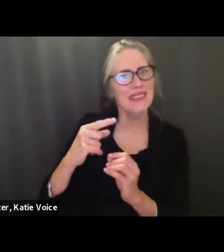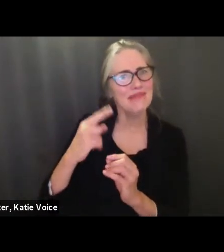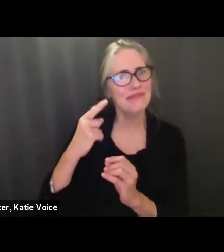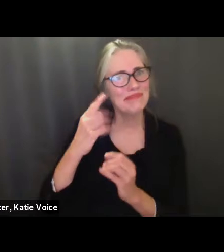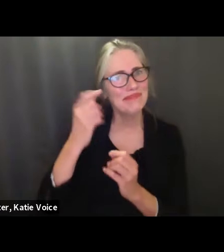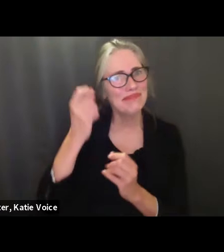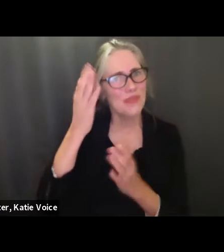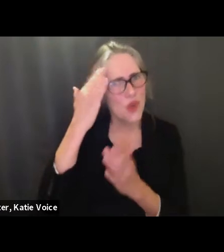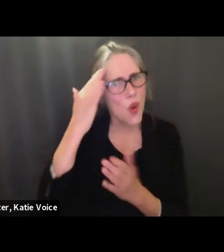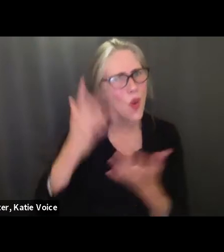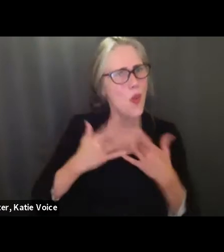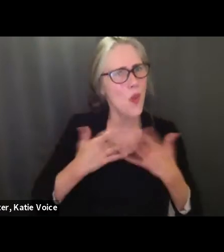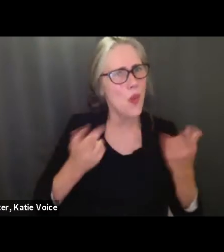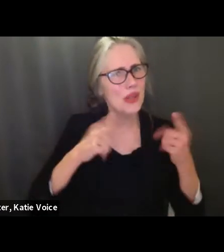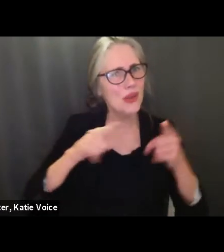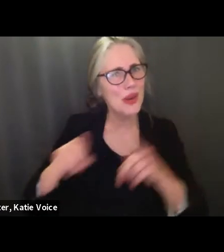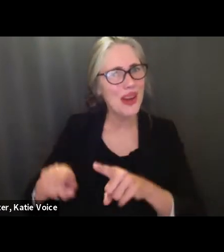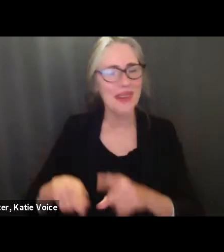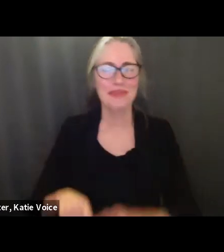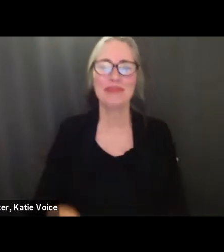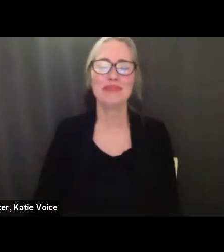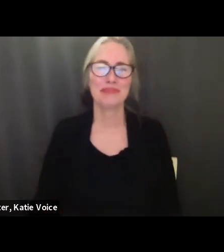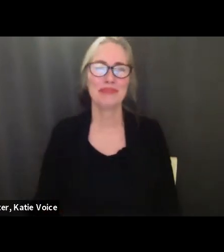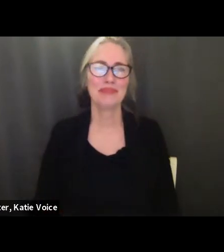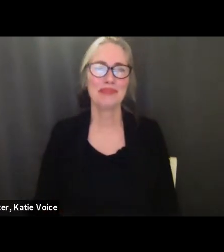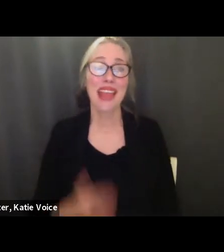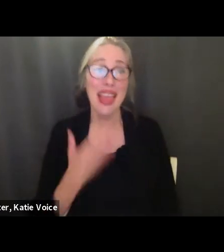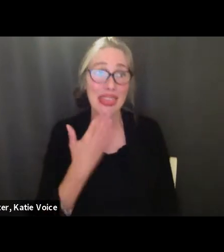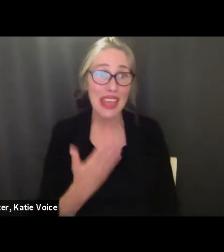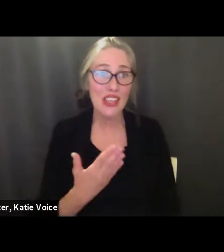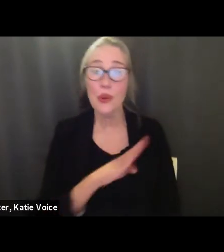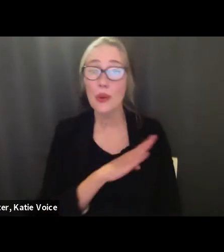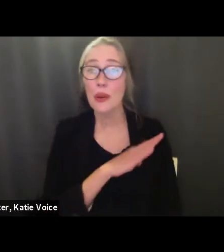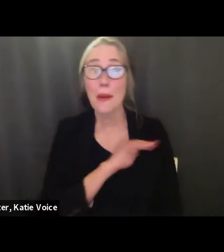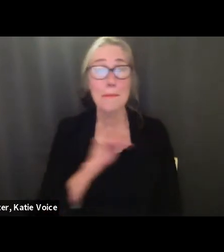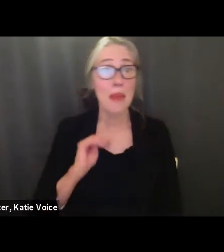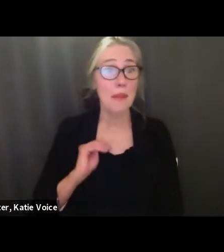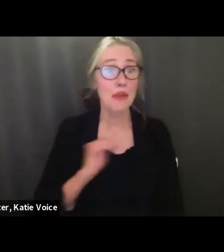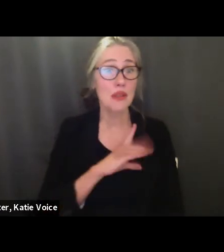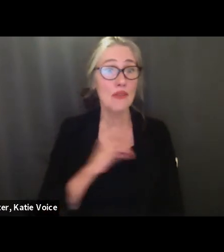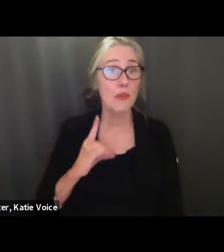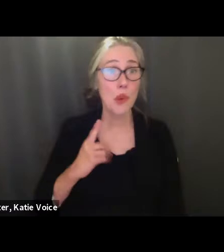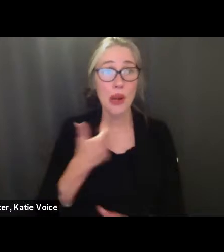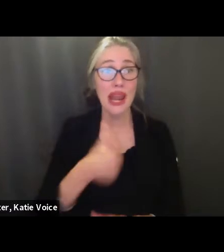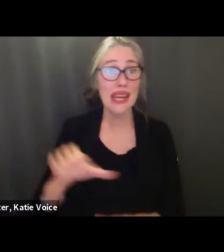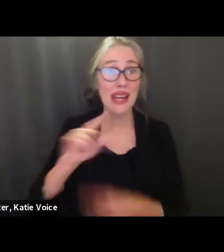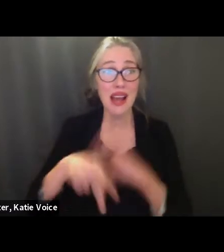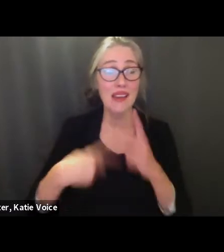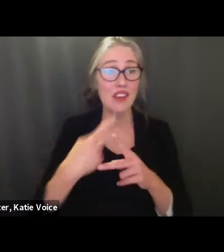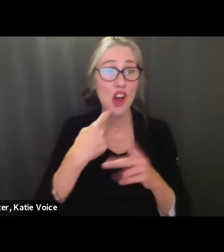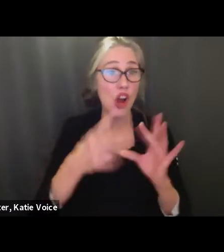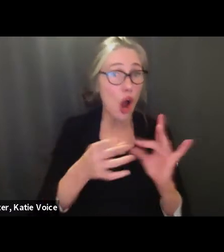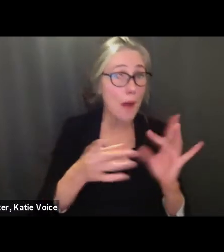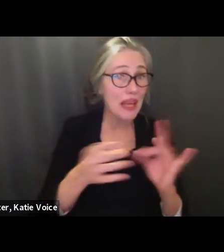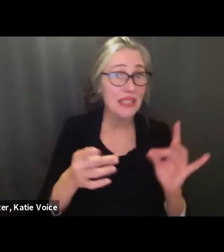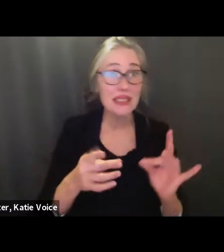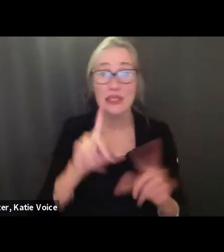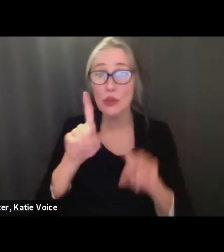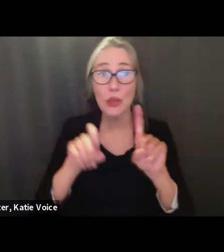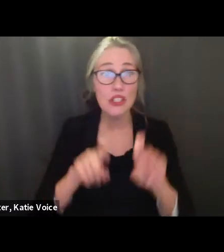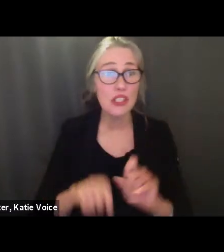so yeah. much. Members of the board, are there any comments or questions? Thank you, Ms. Sims-Moten. Yes, thank you.